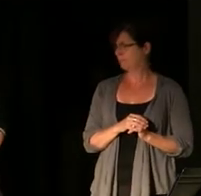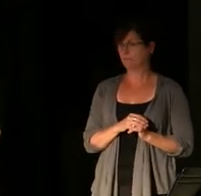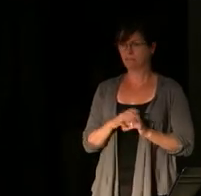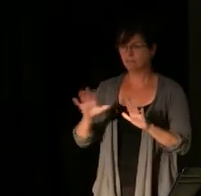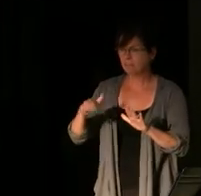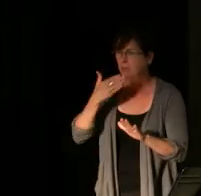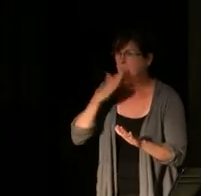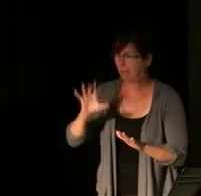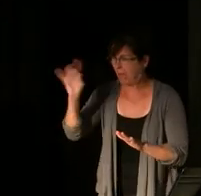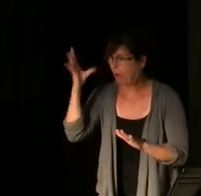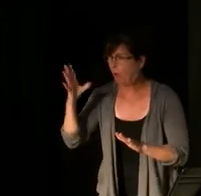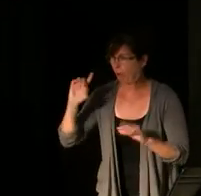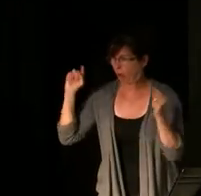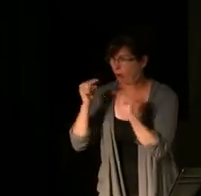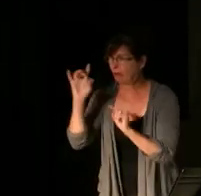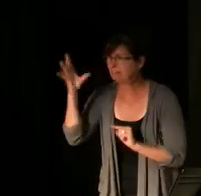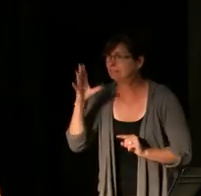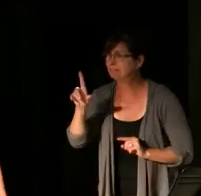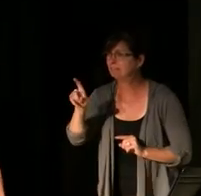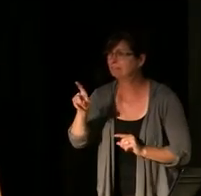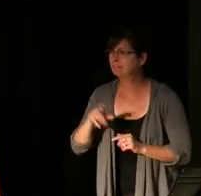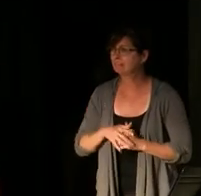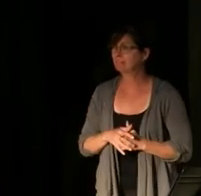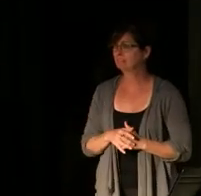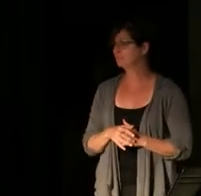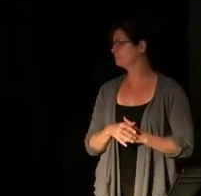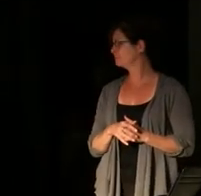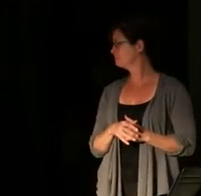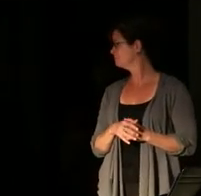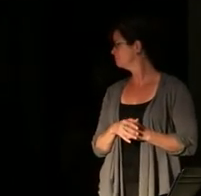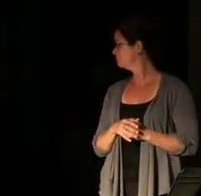How badly does it hurt?